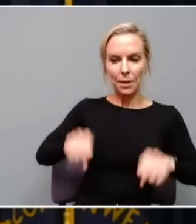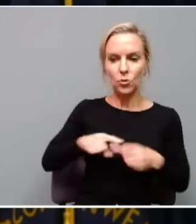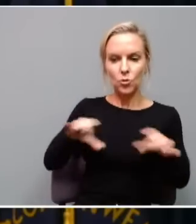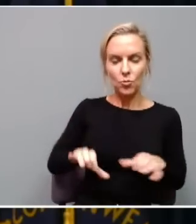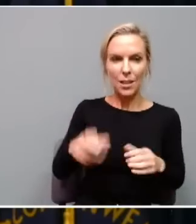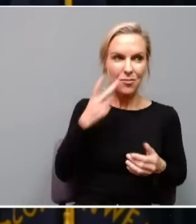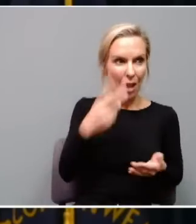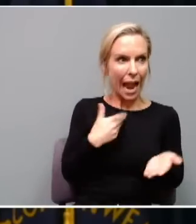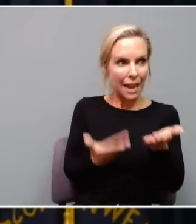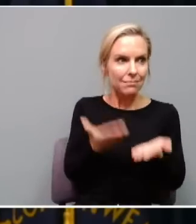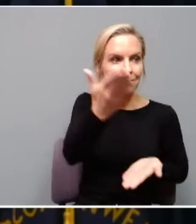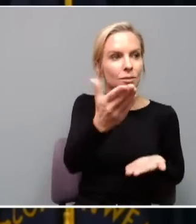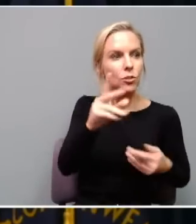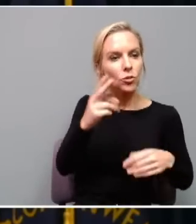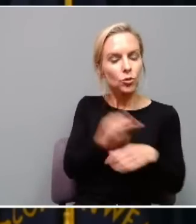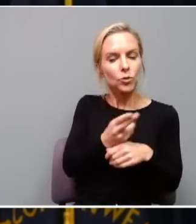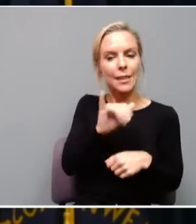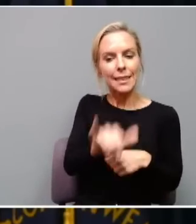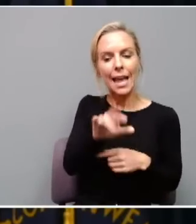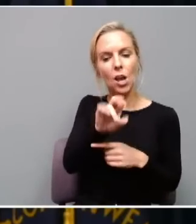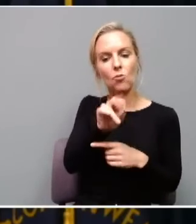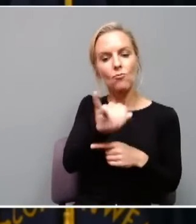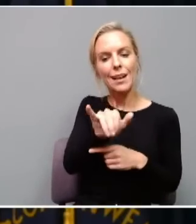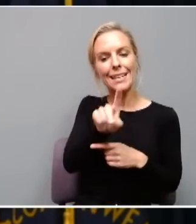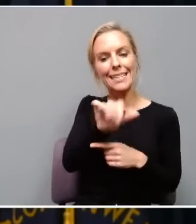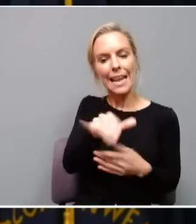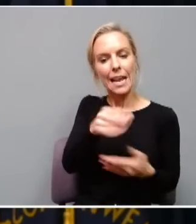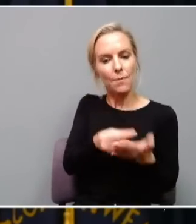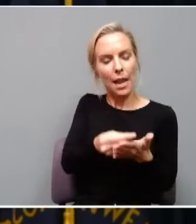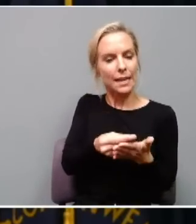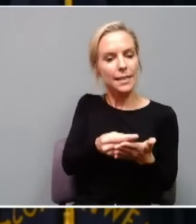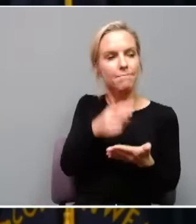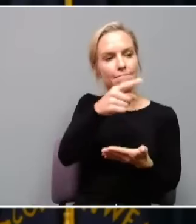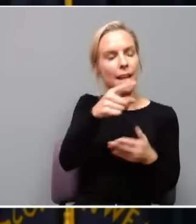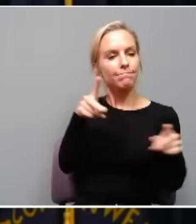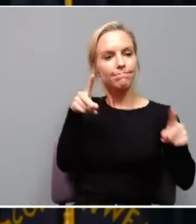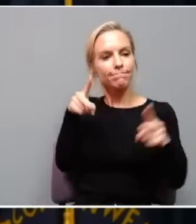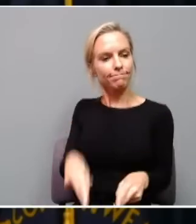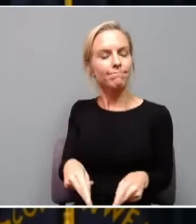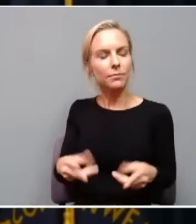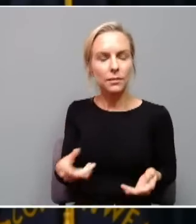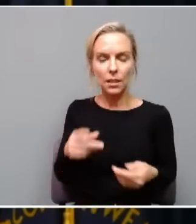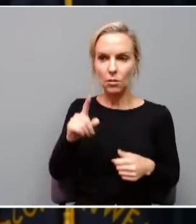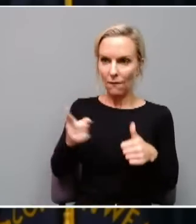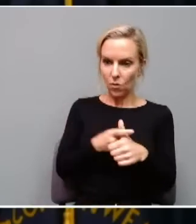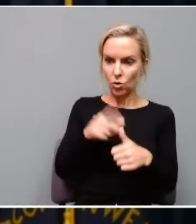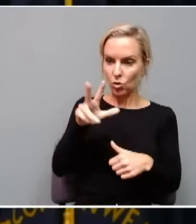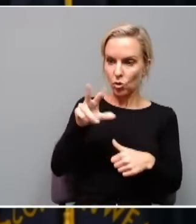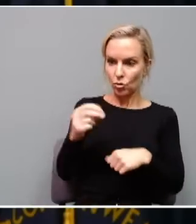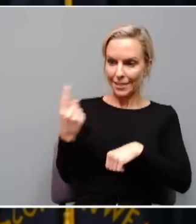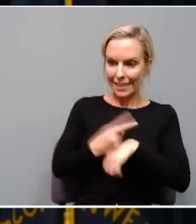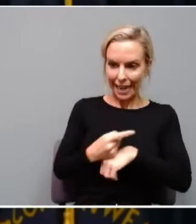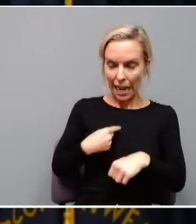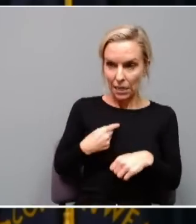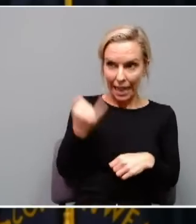that was narrowed. In a normal state of emergency, certainly in the first 30 days, I can already use